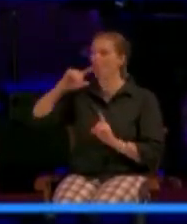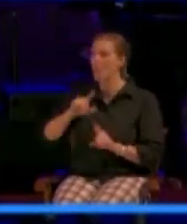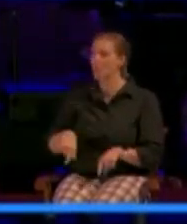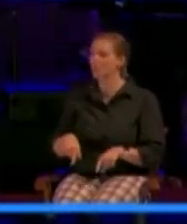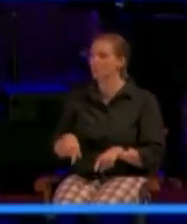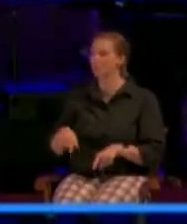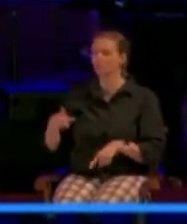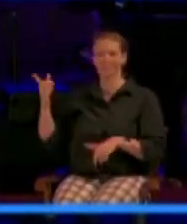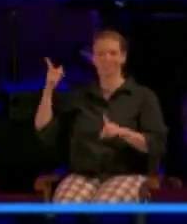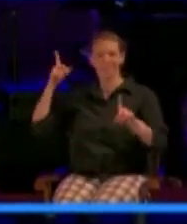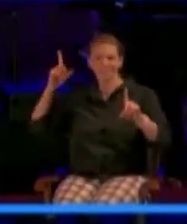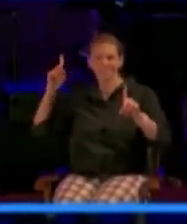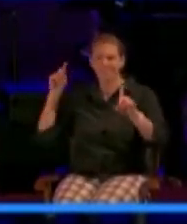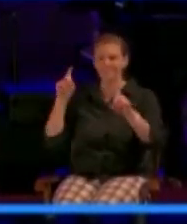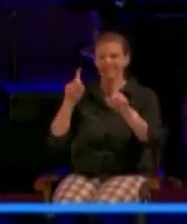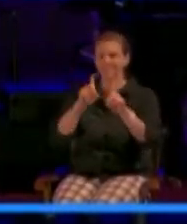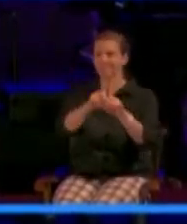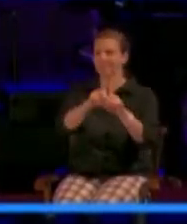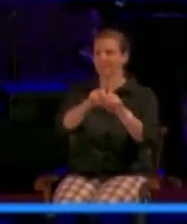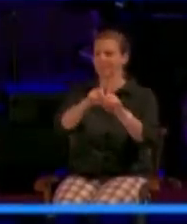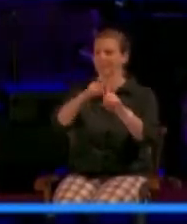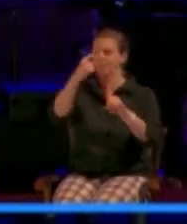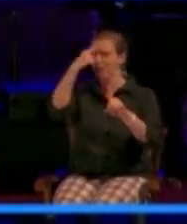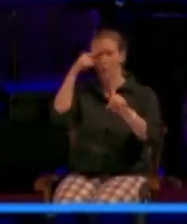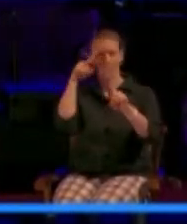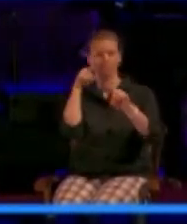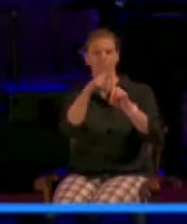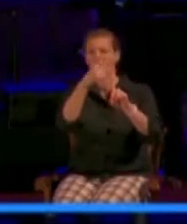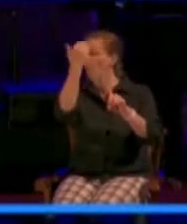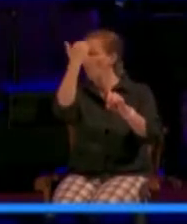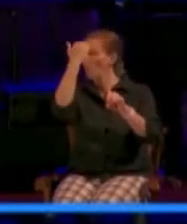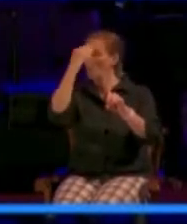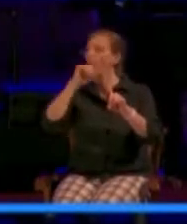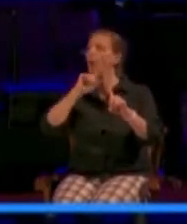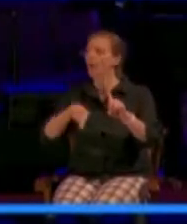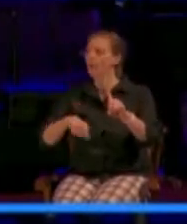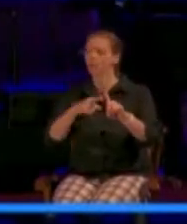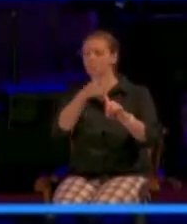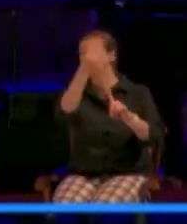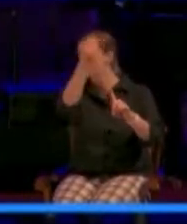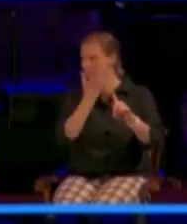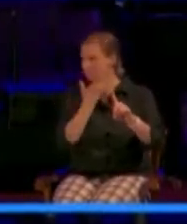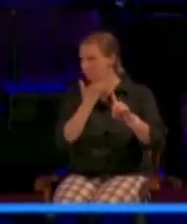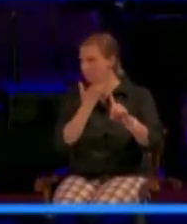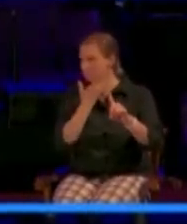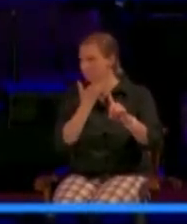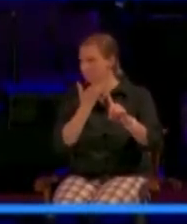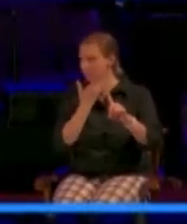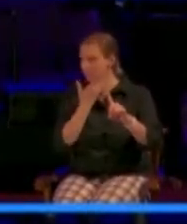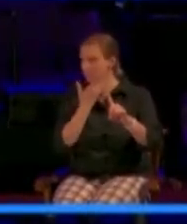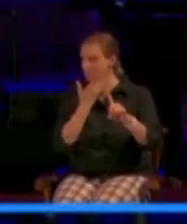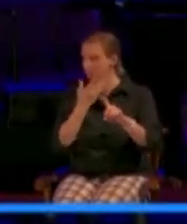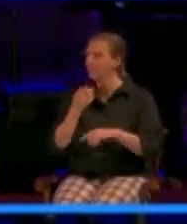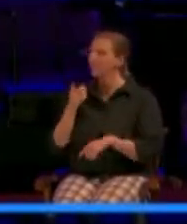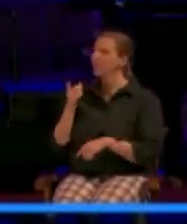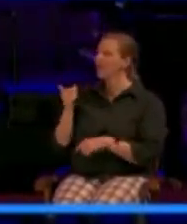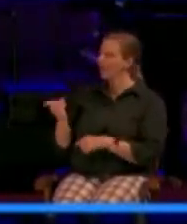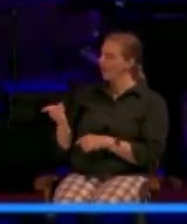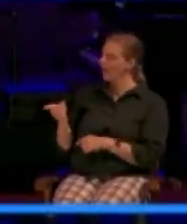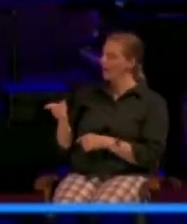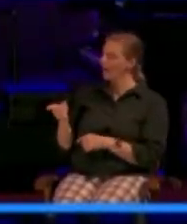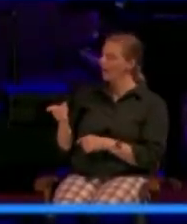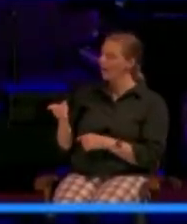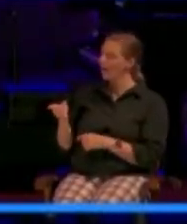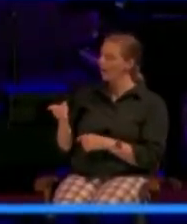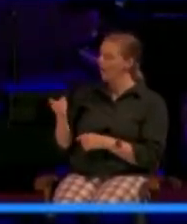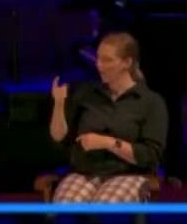this guy has the answer. So you got to wonder, who does he think Jesus is anyway, right? I